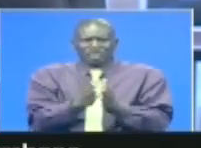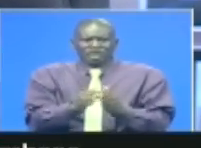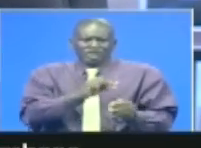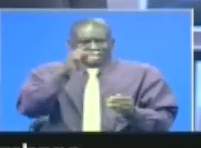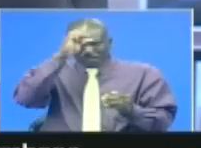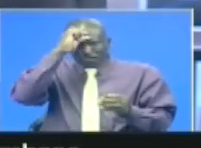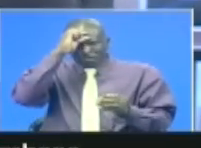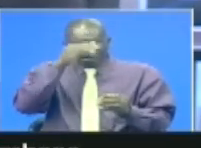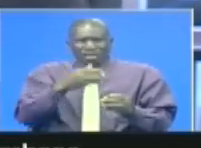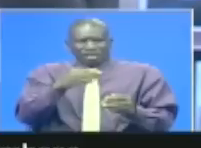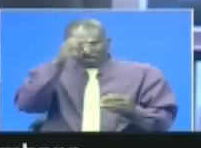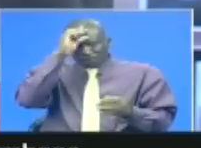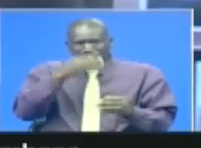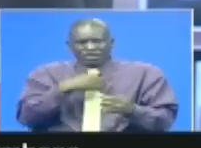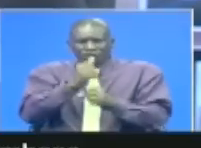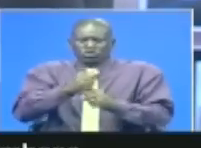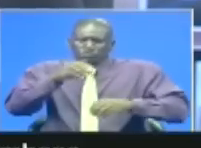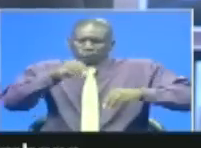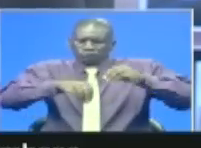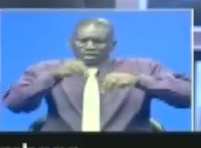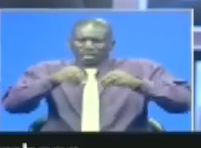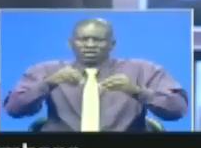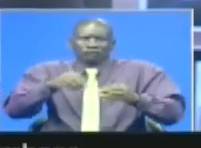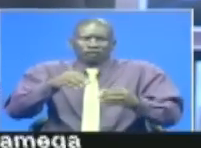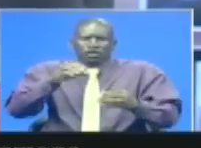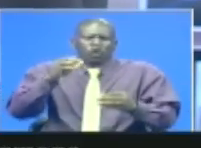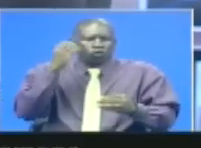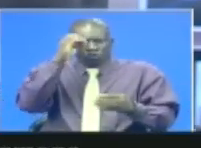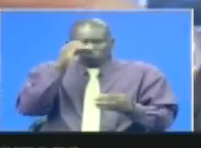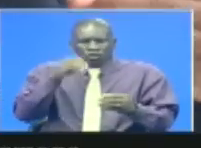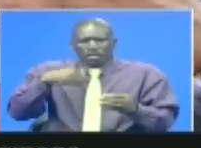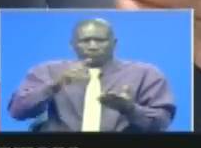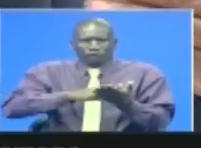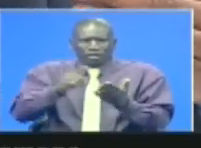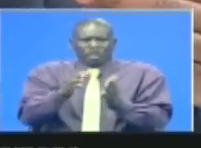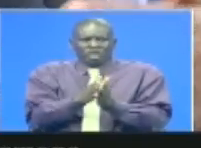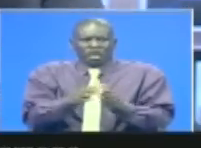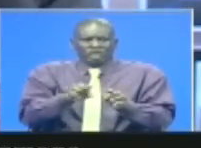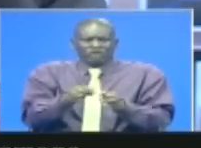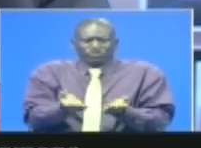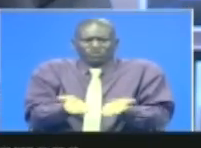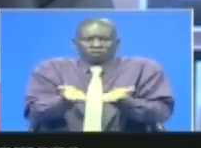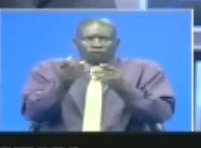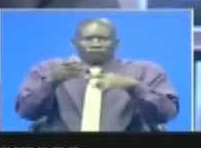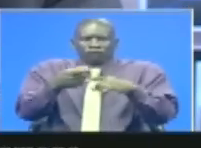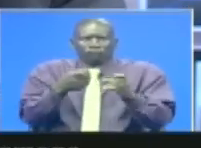been doing polls every week. Right. And I've steadily risen from,